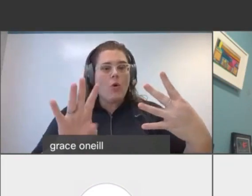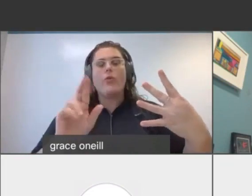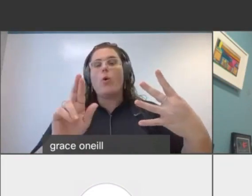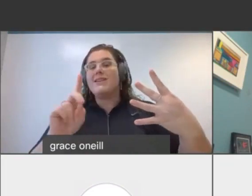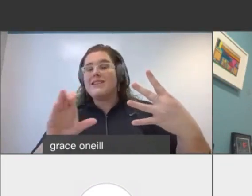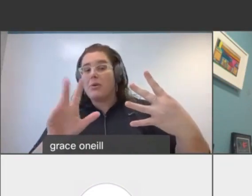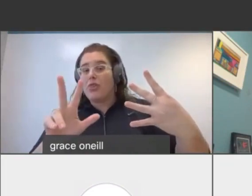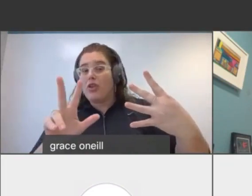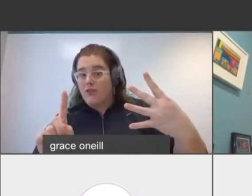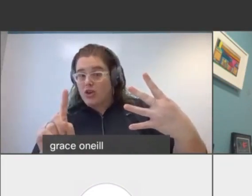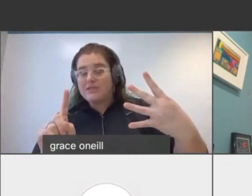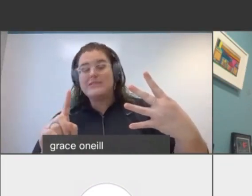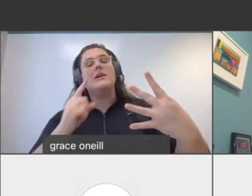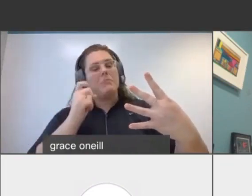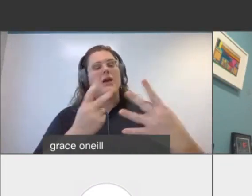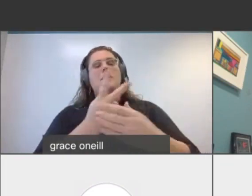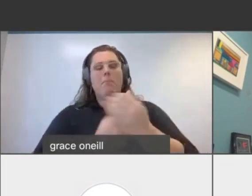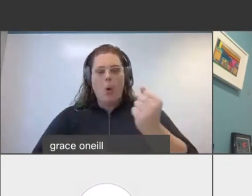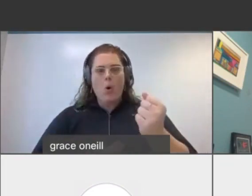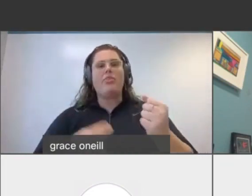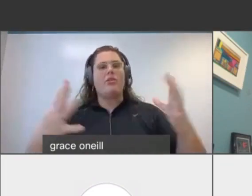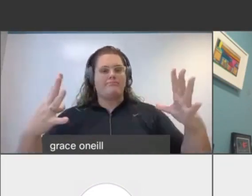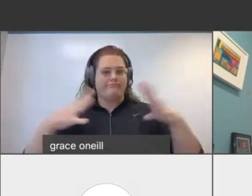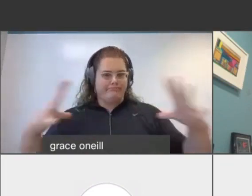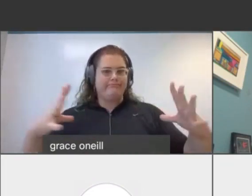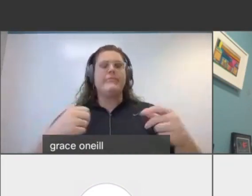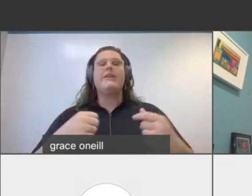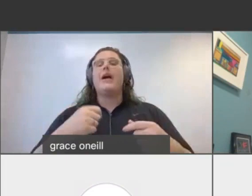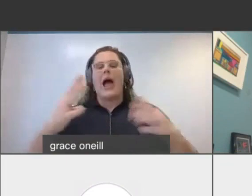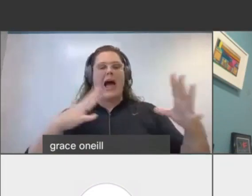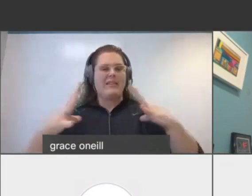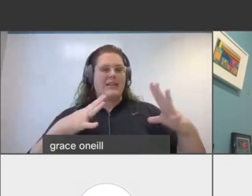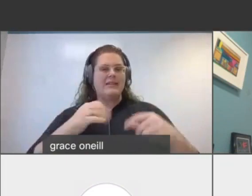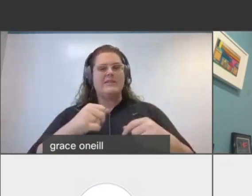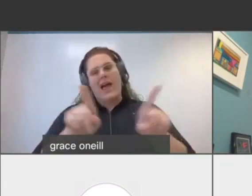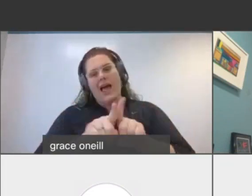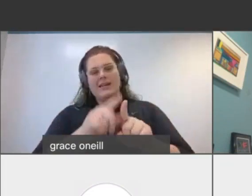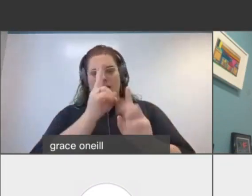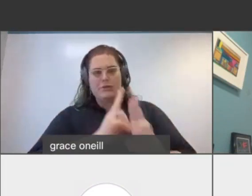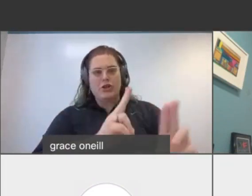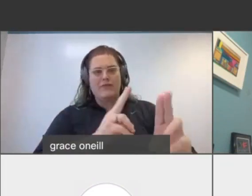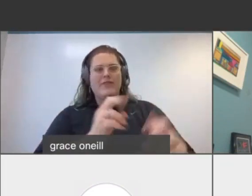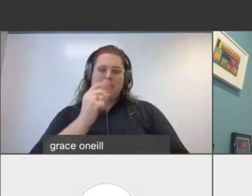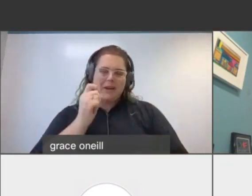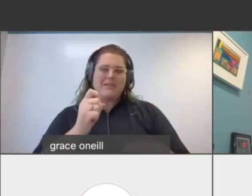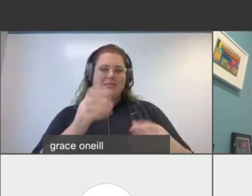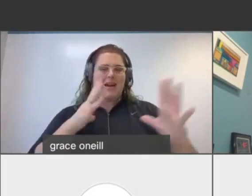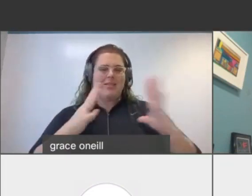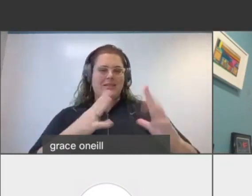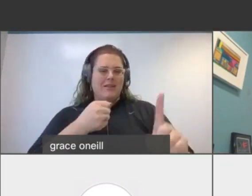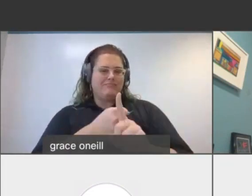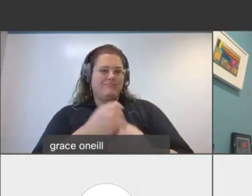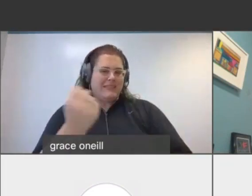the holidays observed. So our office will be closed on those 2 Fridays at the end of this month.